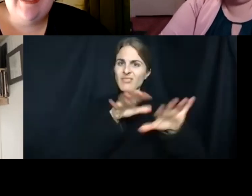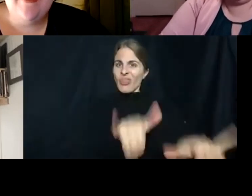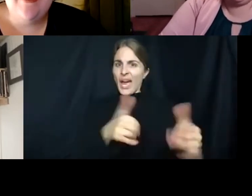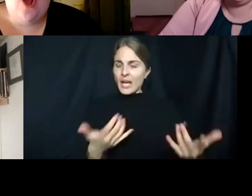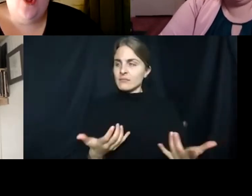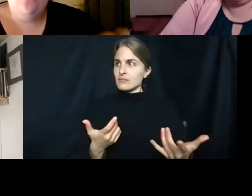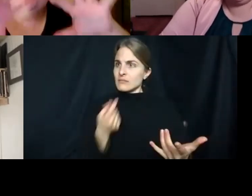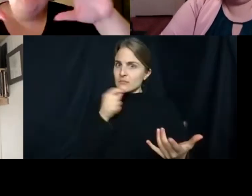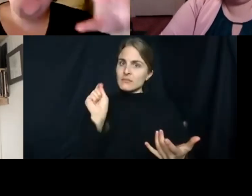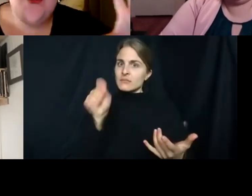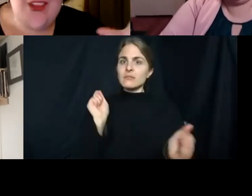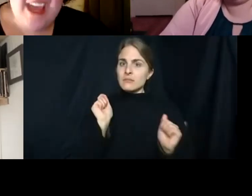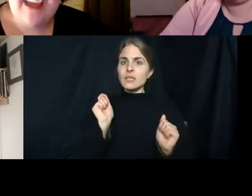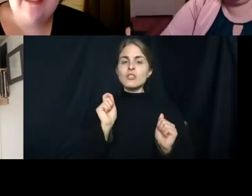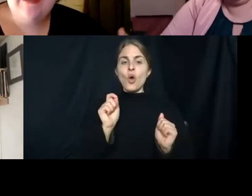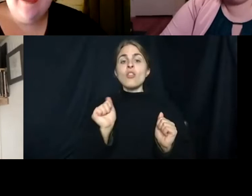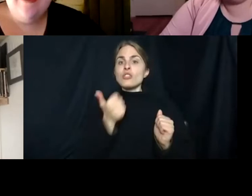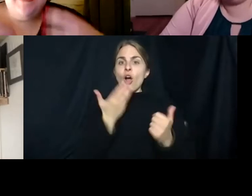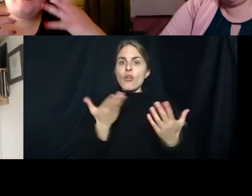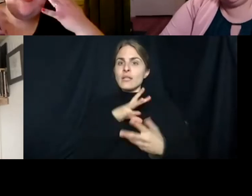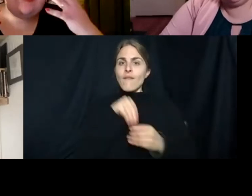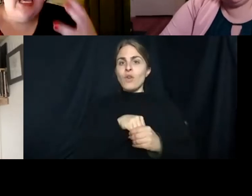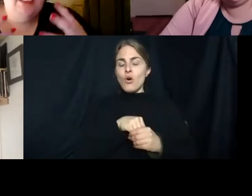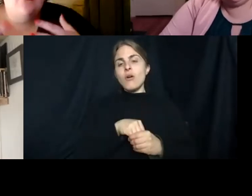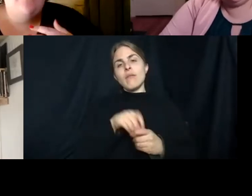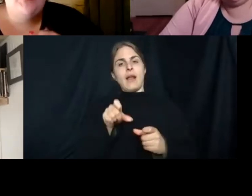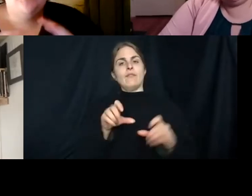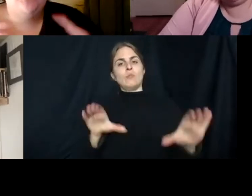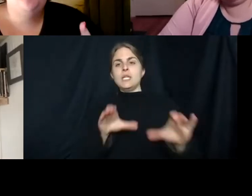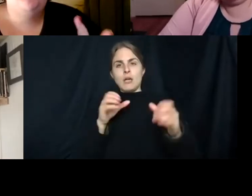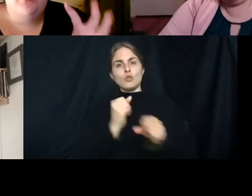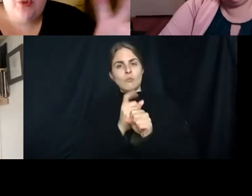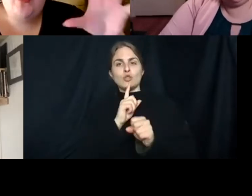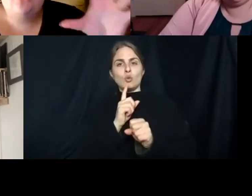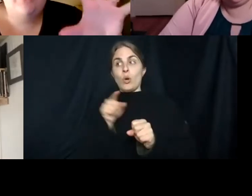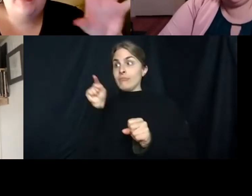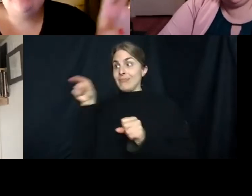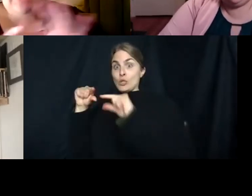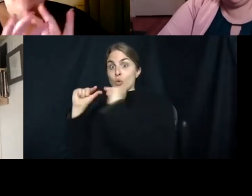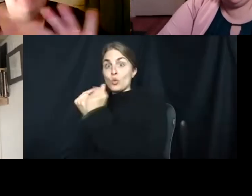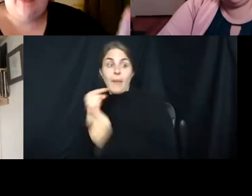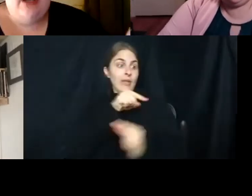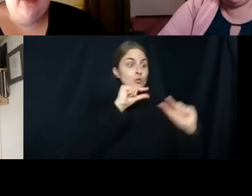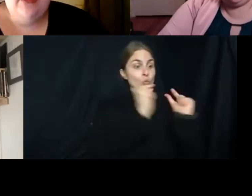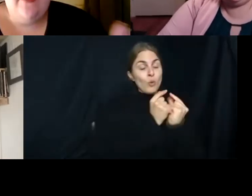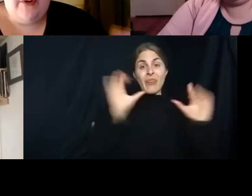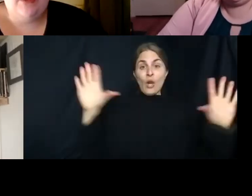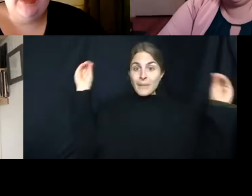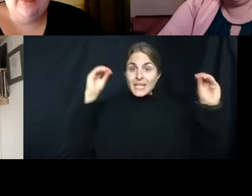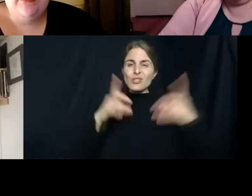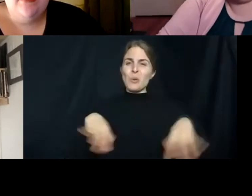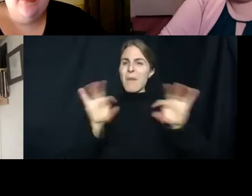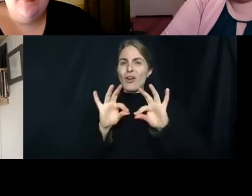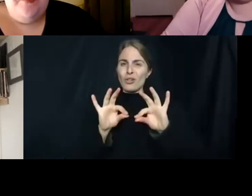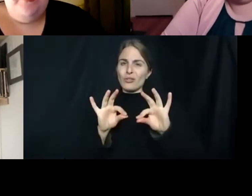And so there's all these other things that need to be done in order for these two groups' opinions to even matter in the first